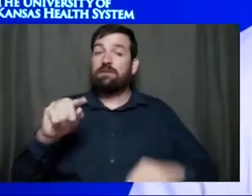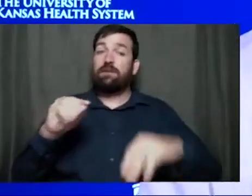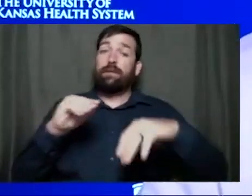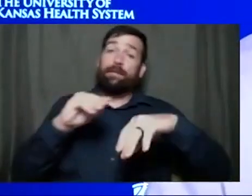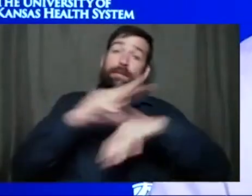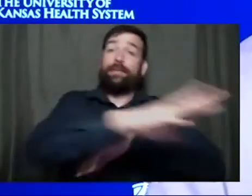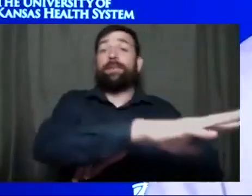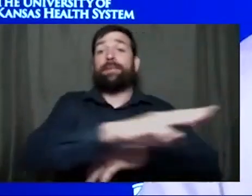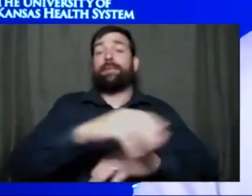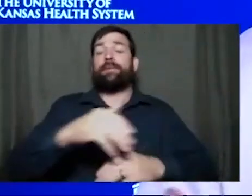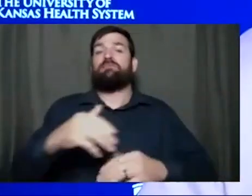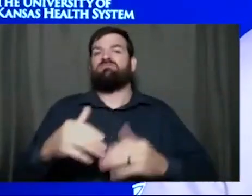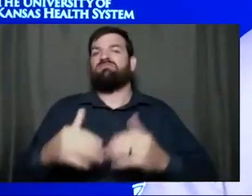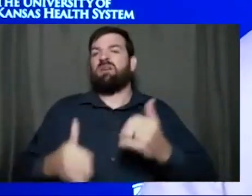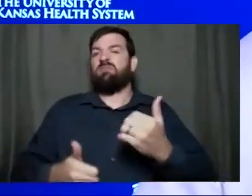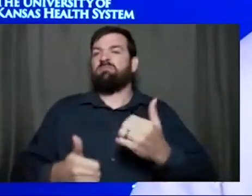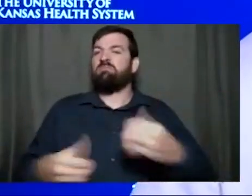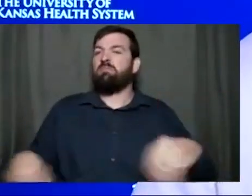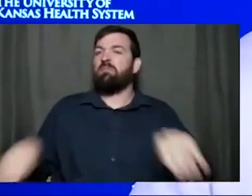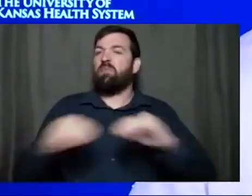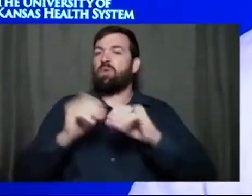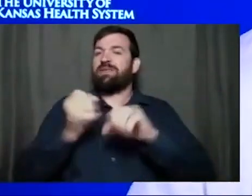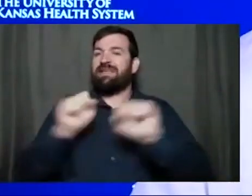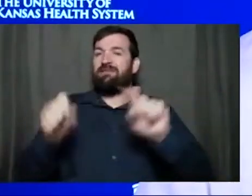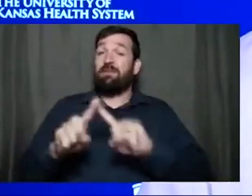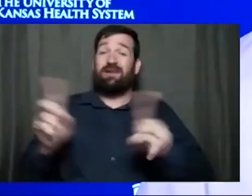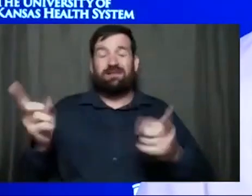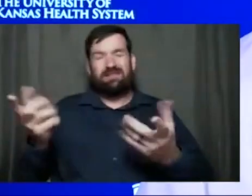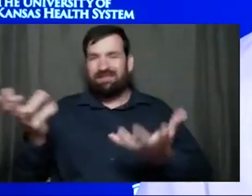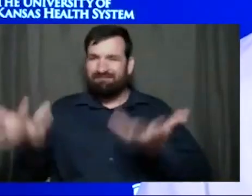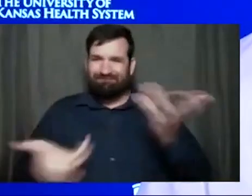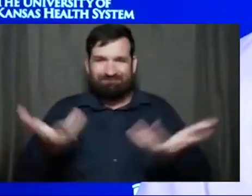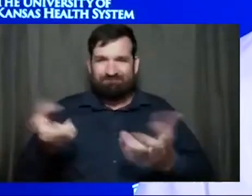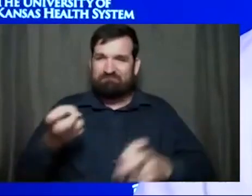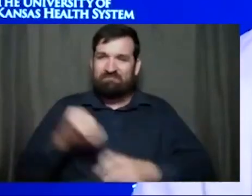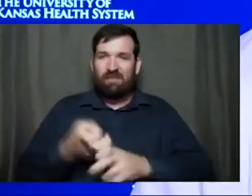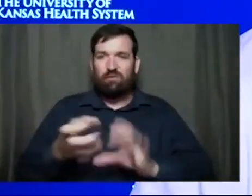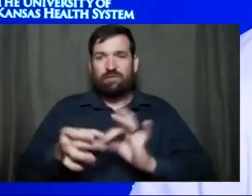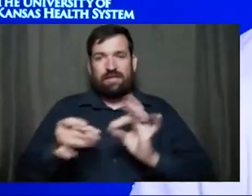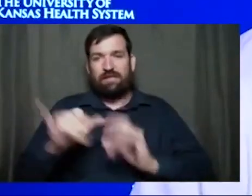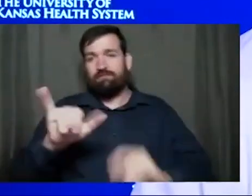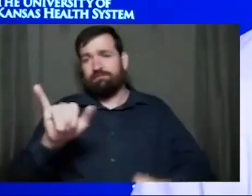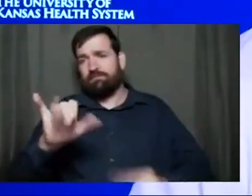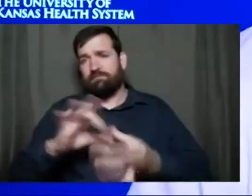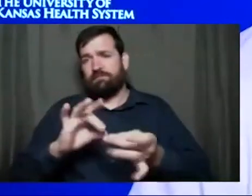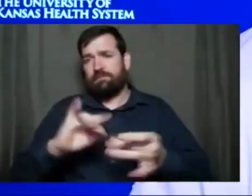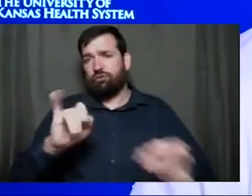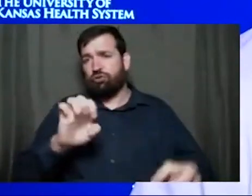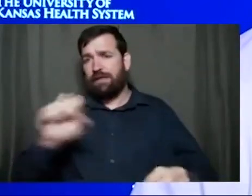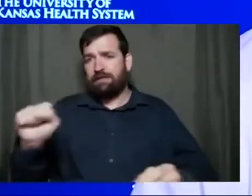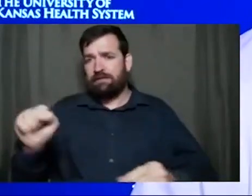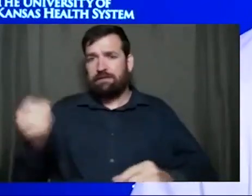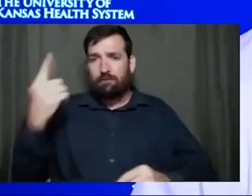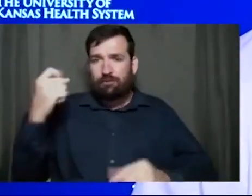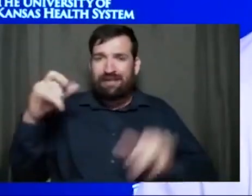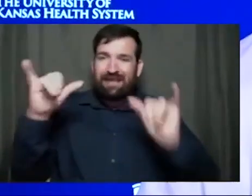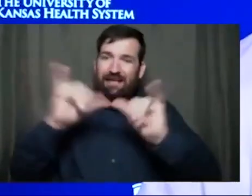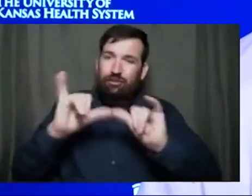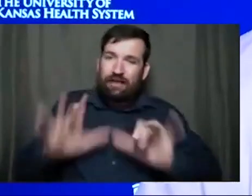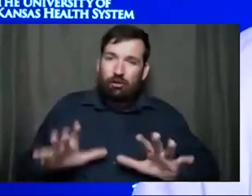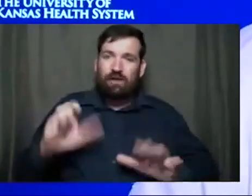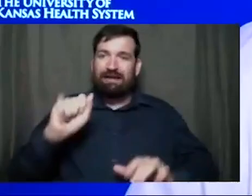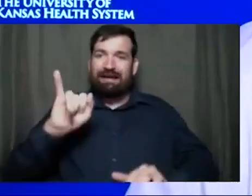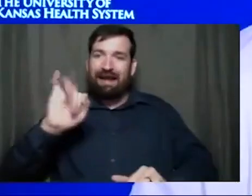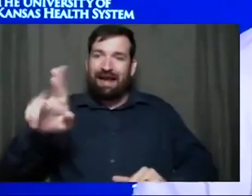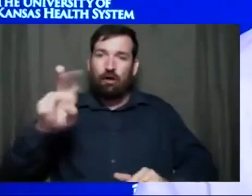are safer places. But I think it is hard to say, just like you said, Jess, to really understand the engineering and the air dynamics and flow in